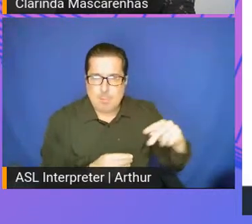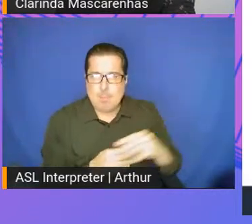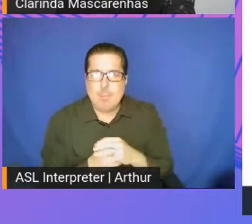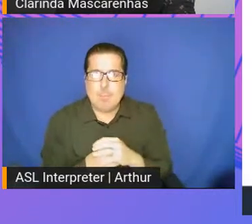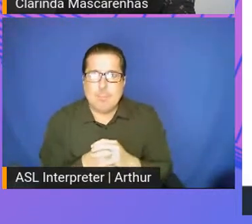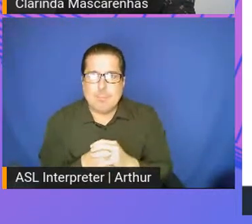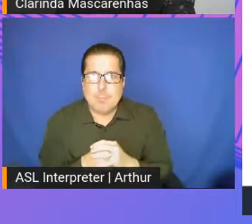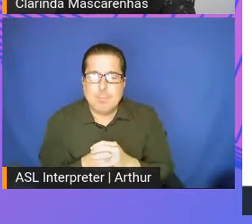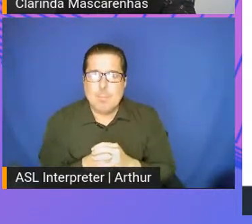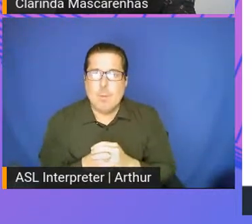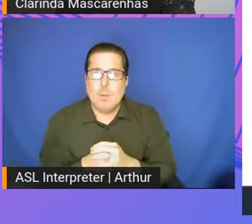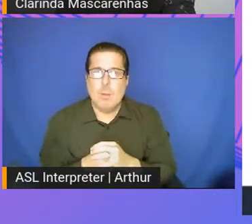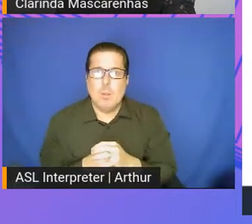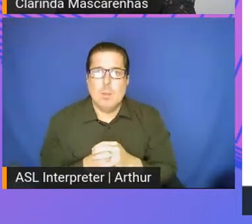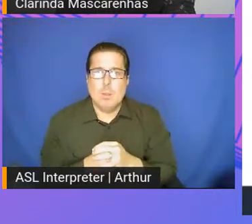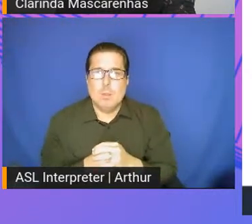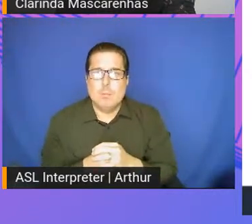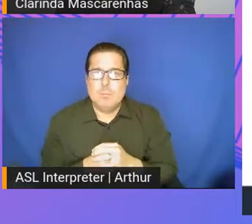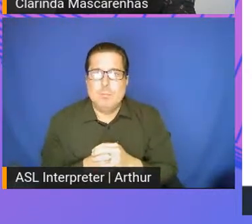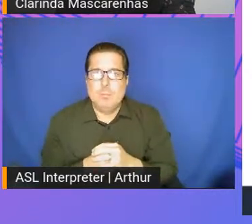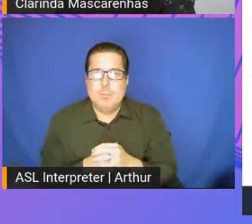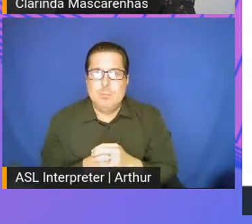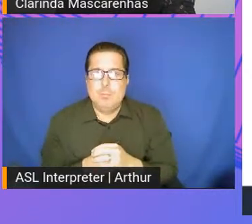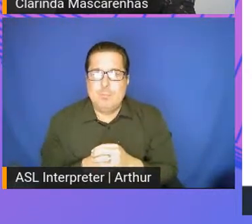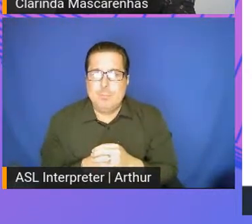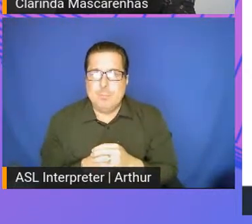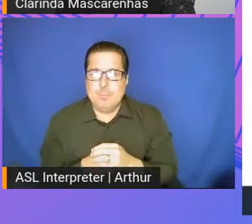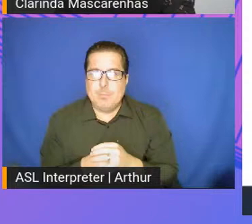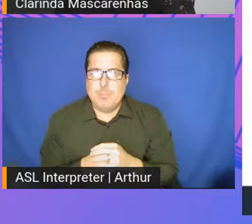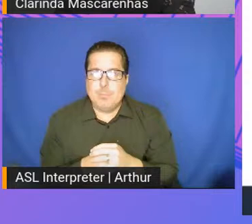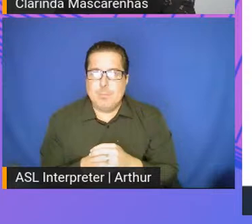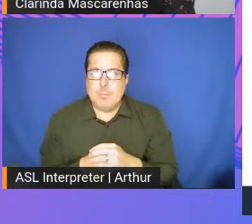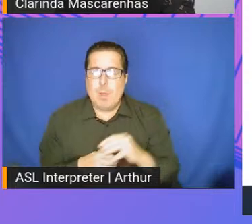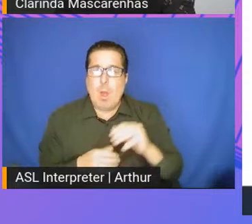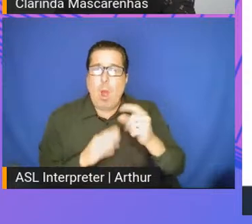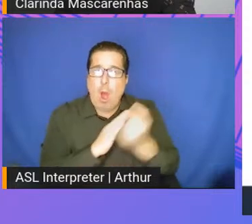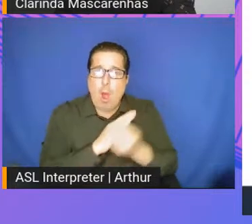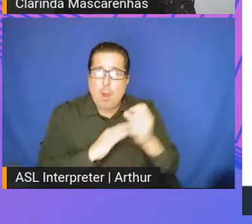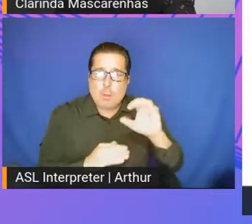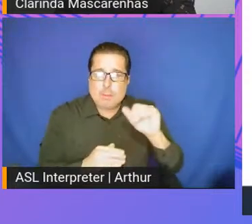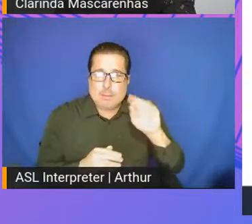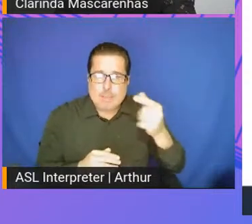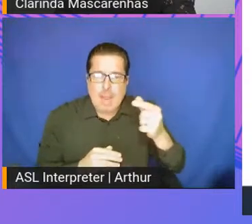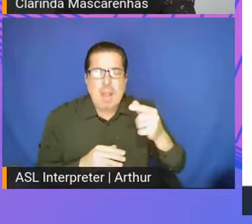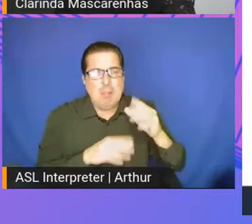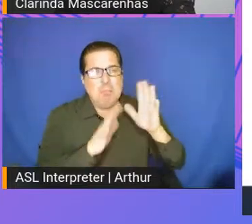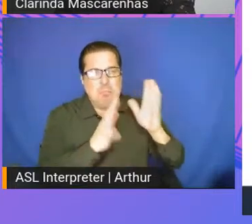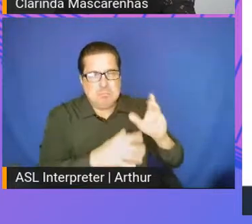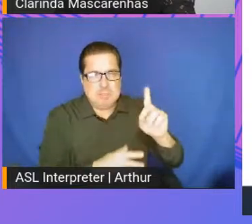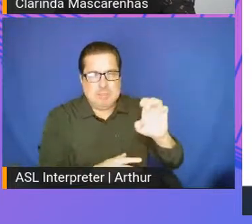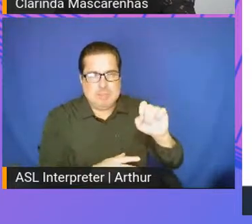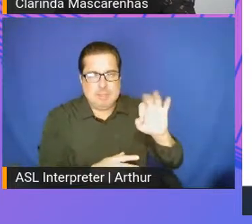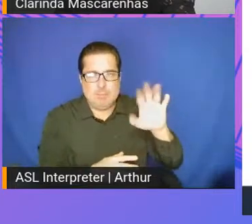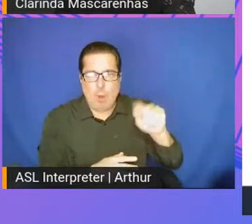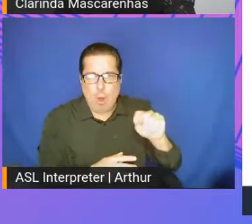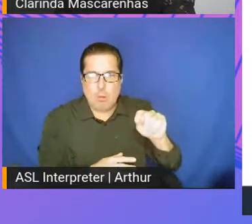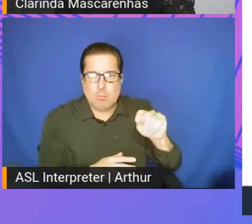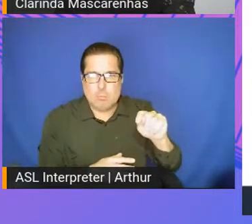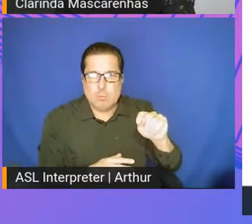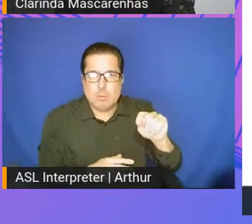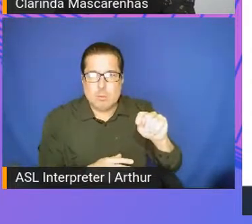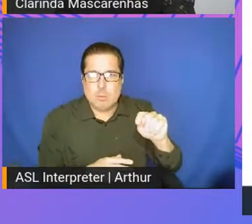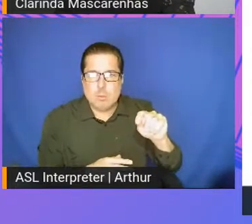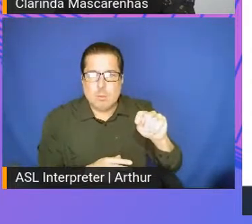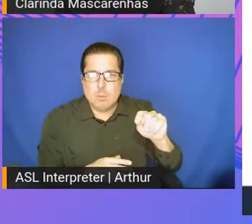I will leave the auto scaling and health check by default value. In the security section, in